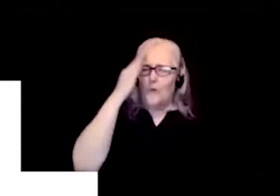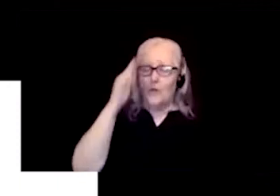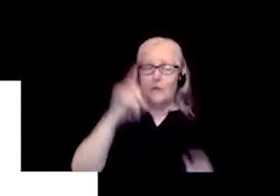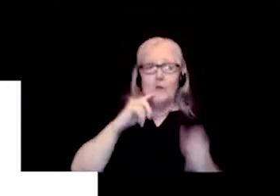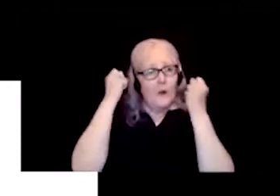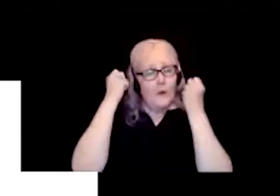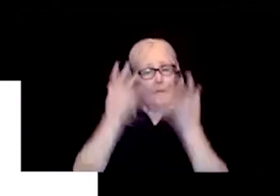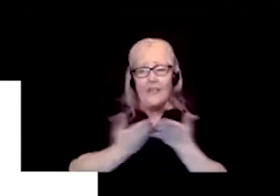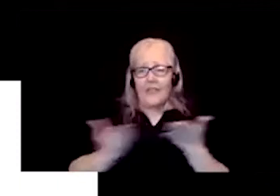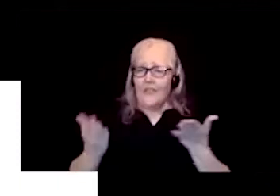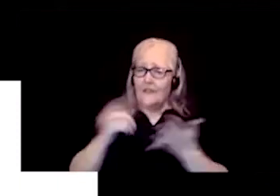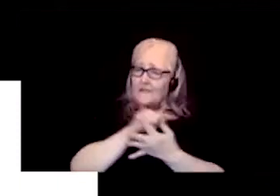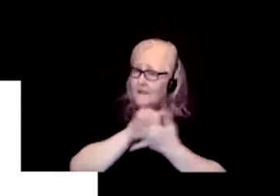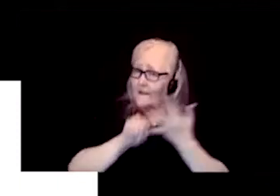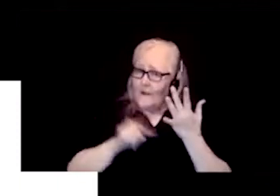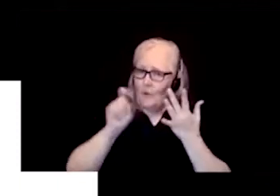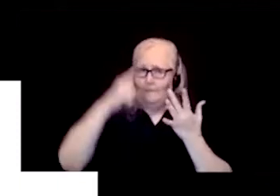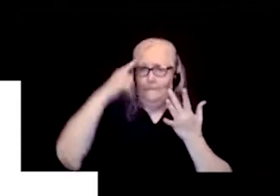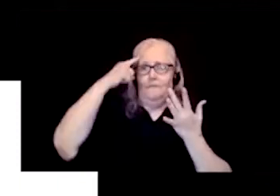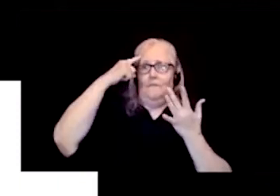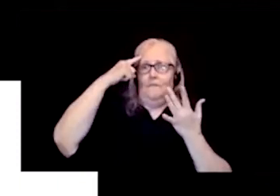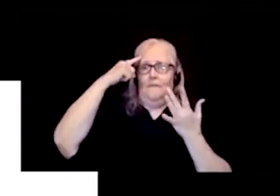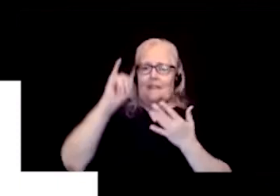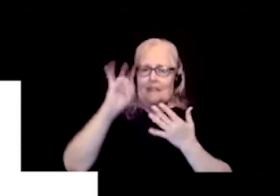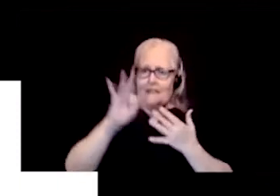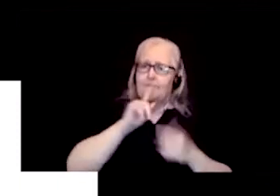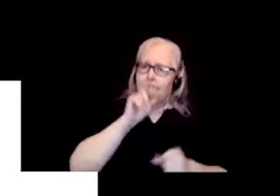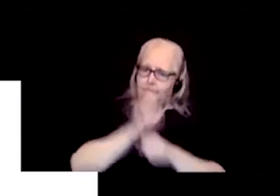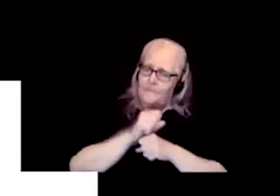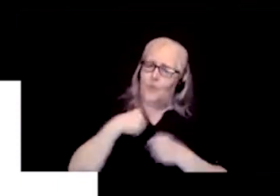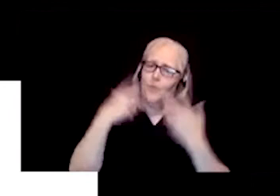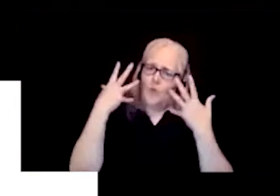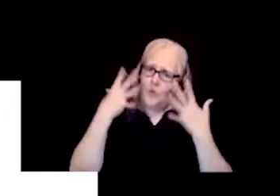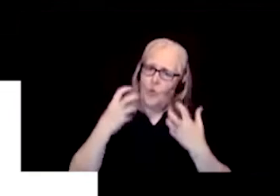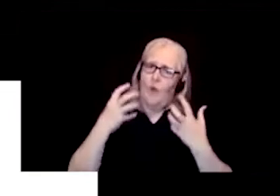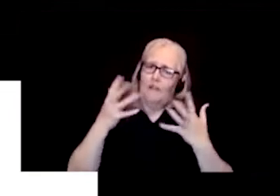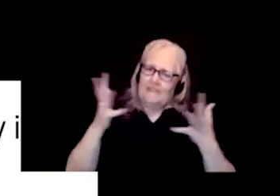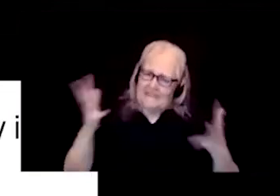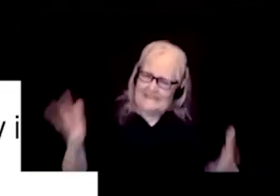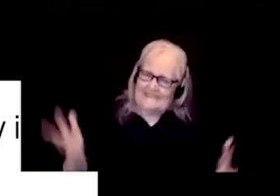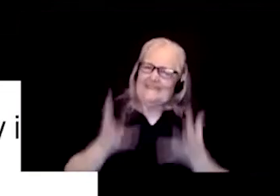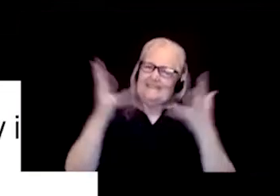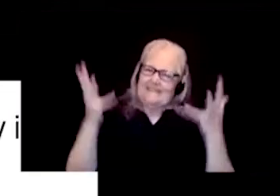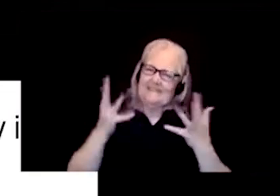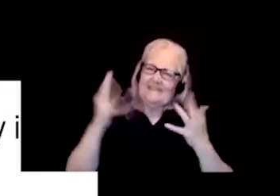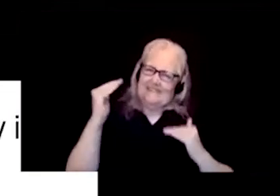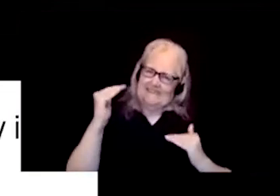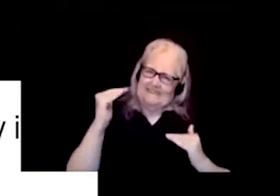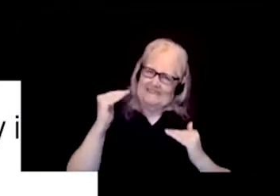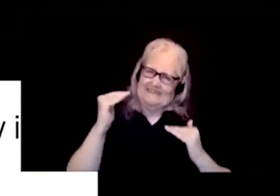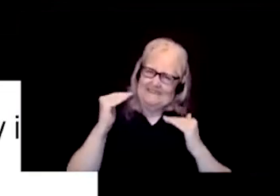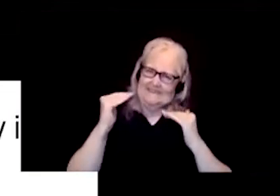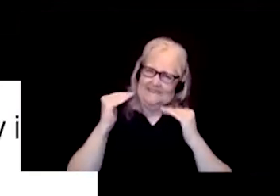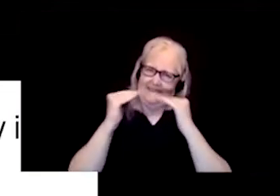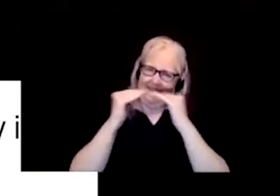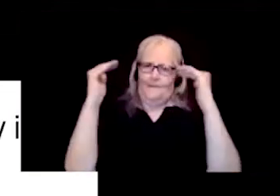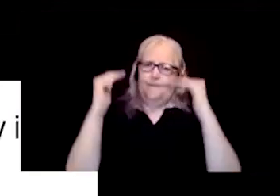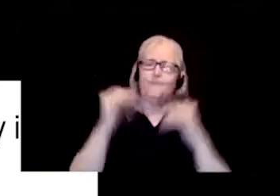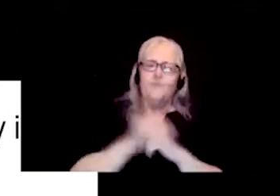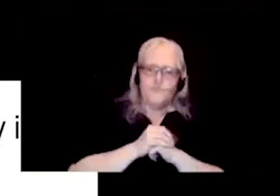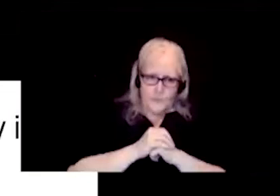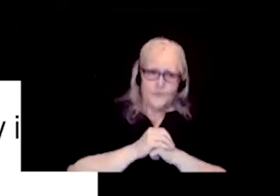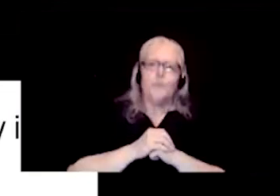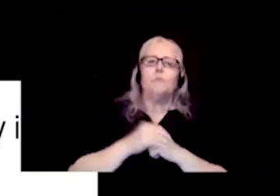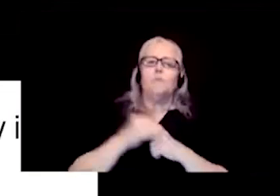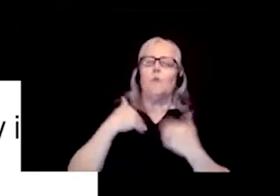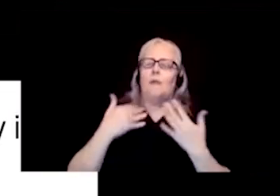consider if we truly want to be effective in moving the needle of equity forward. So let me leave you with 5 things that